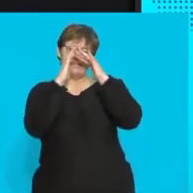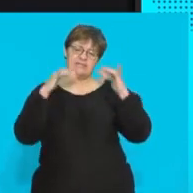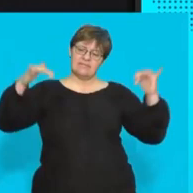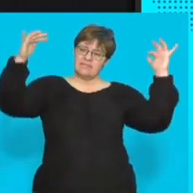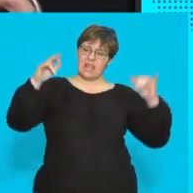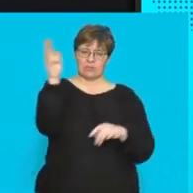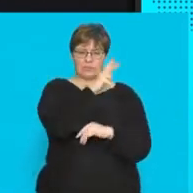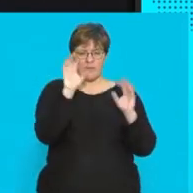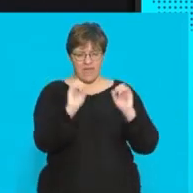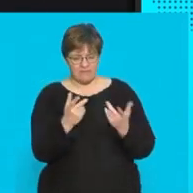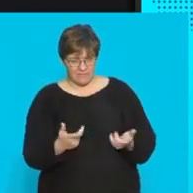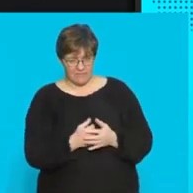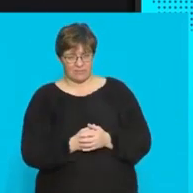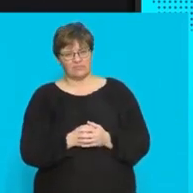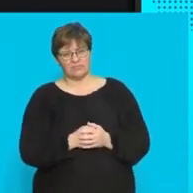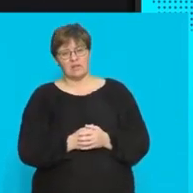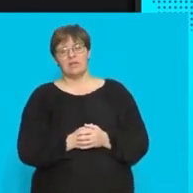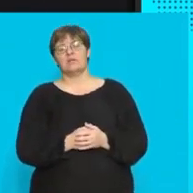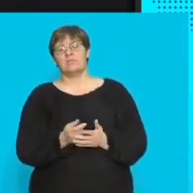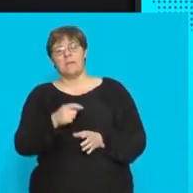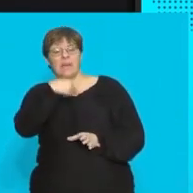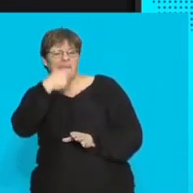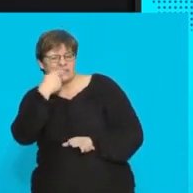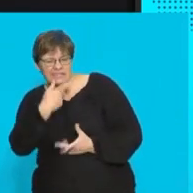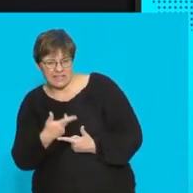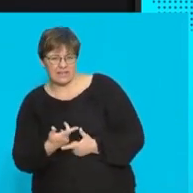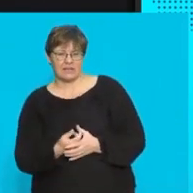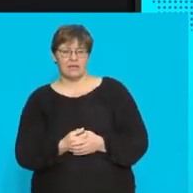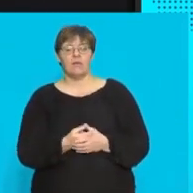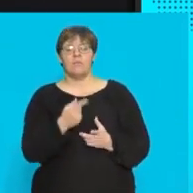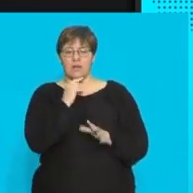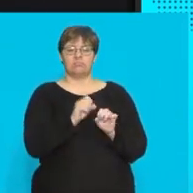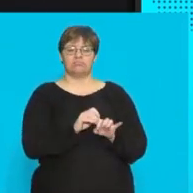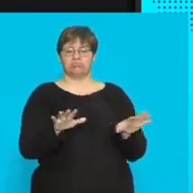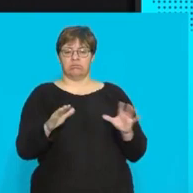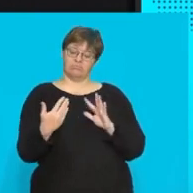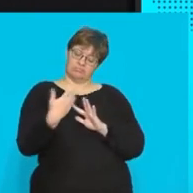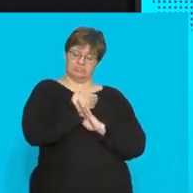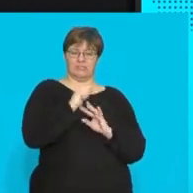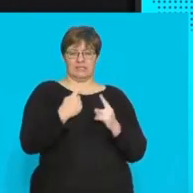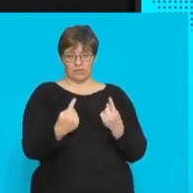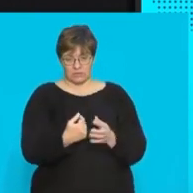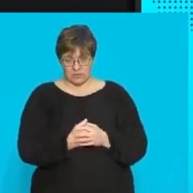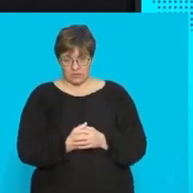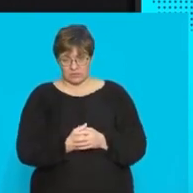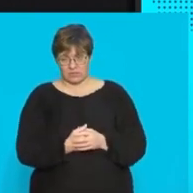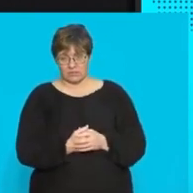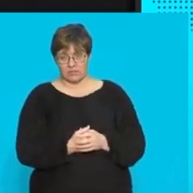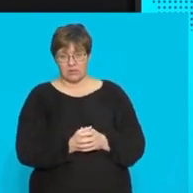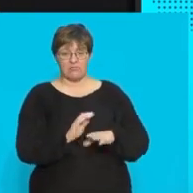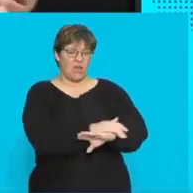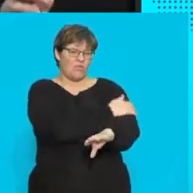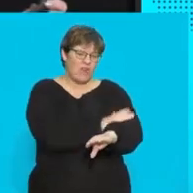or long pants so it stops, taking medicines to stop it from, right, invading our body, putting creams